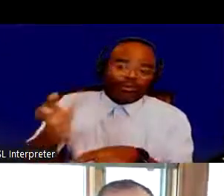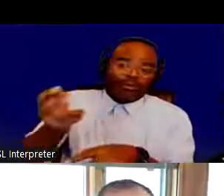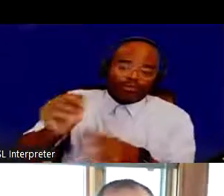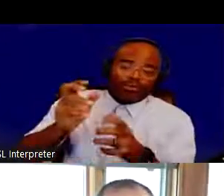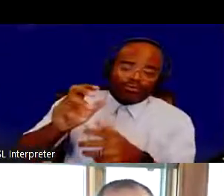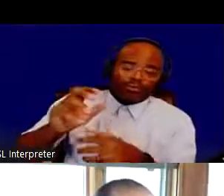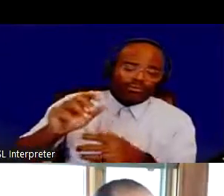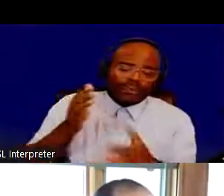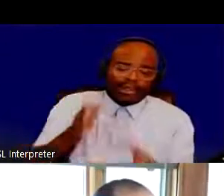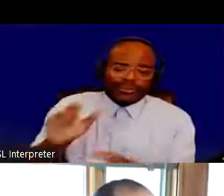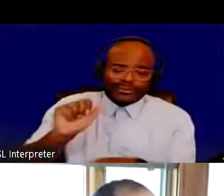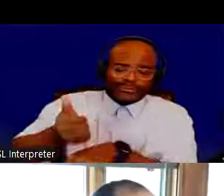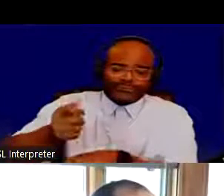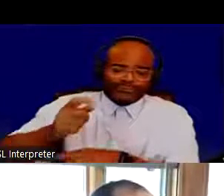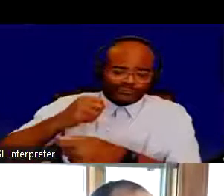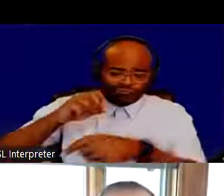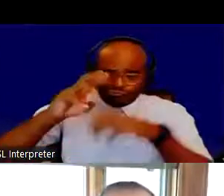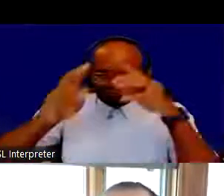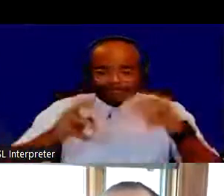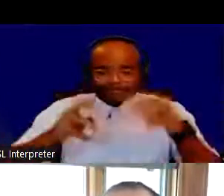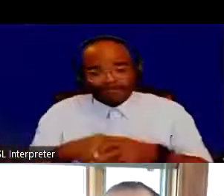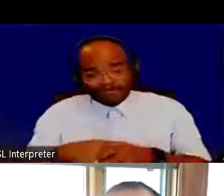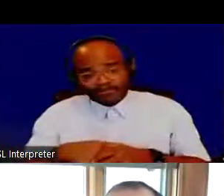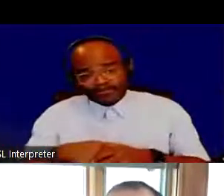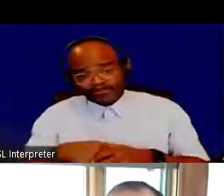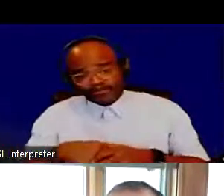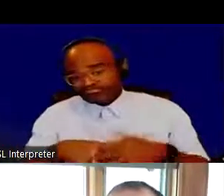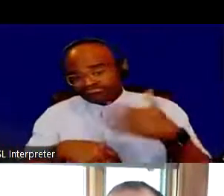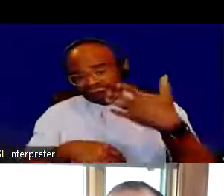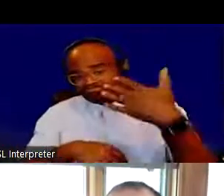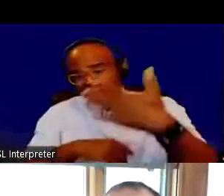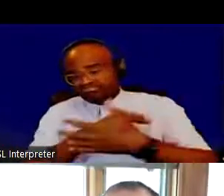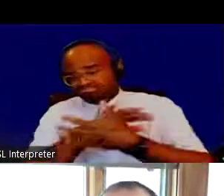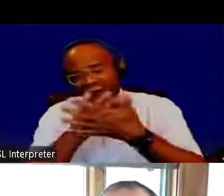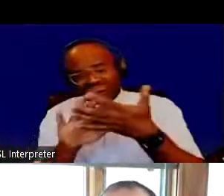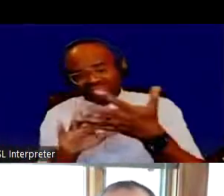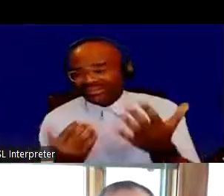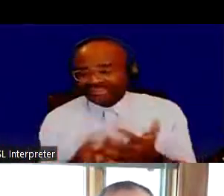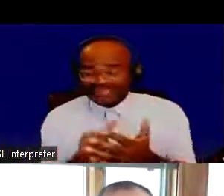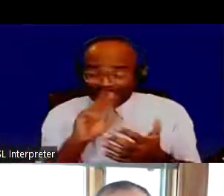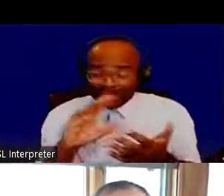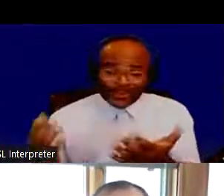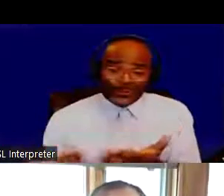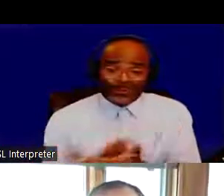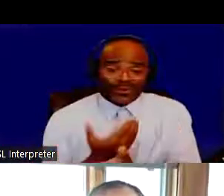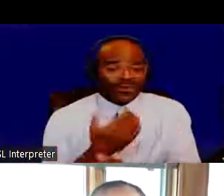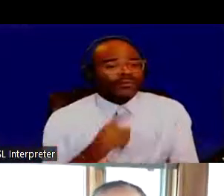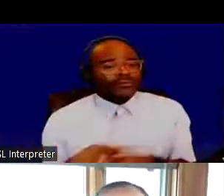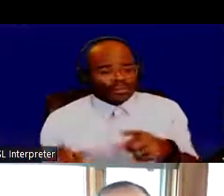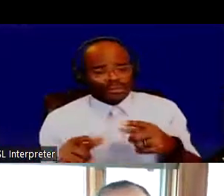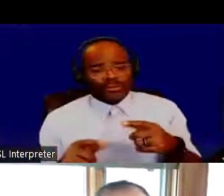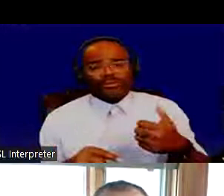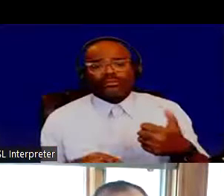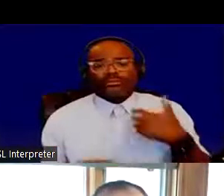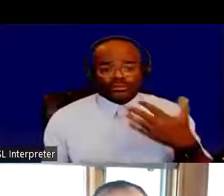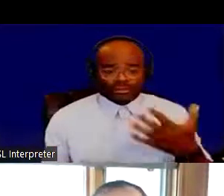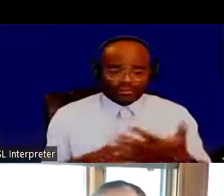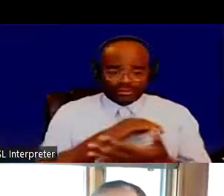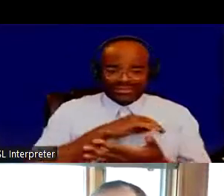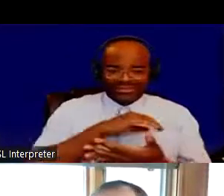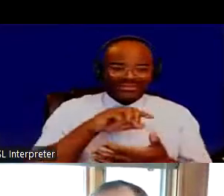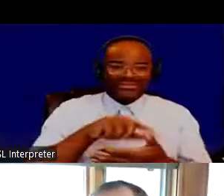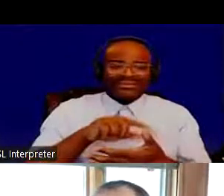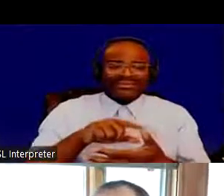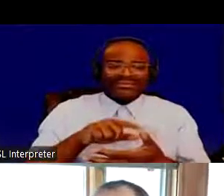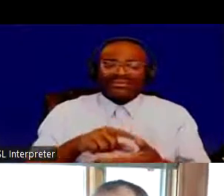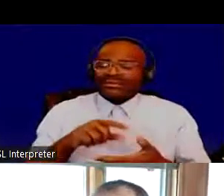And the 5 steps, nothing revolutionary here, but I will note that it starts with defining where you are